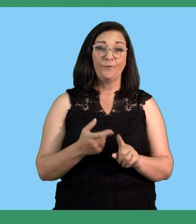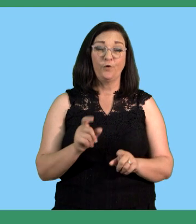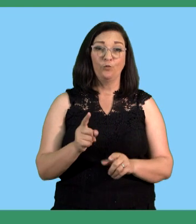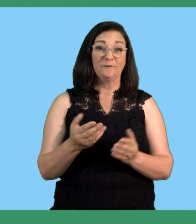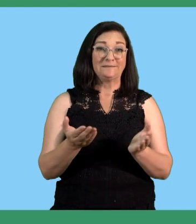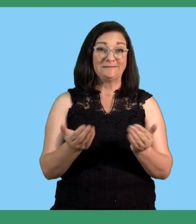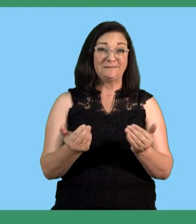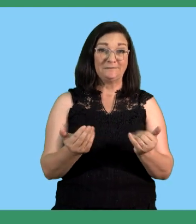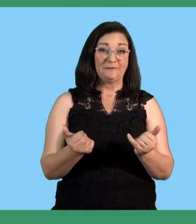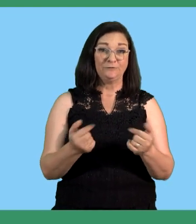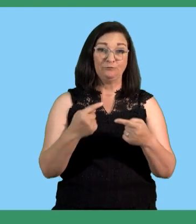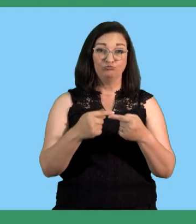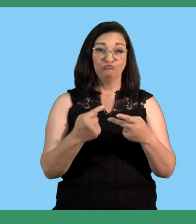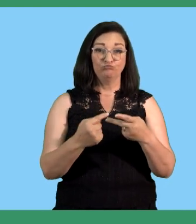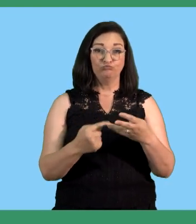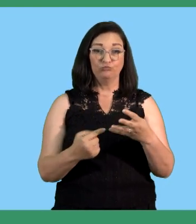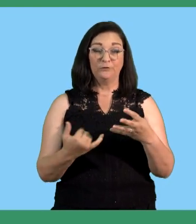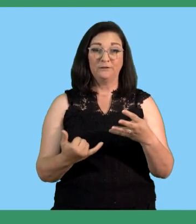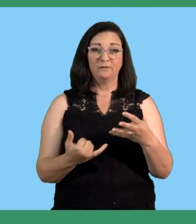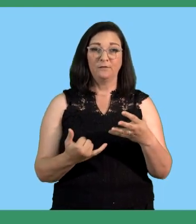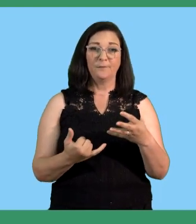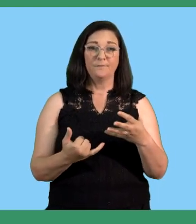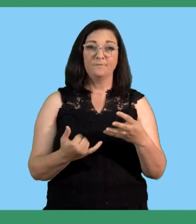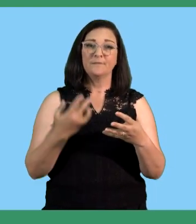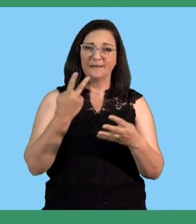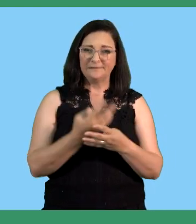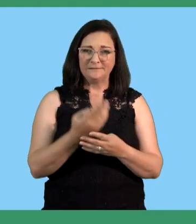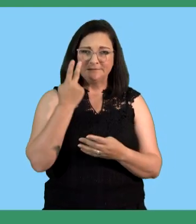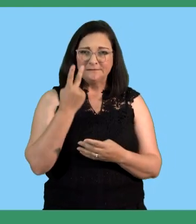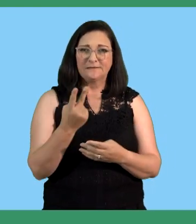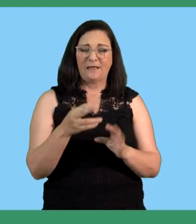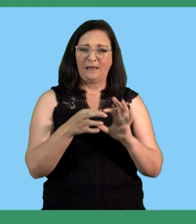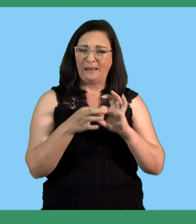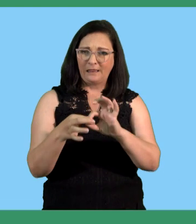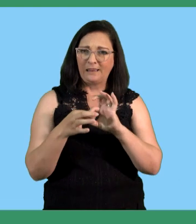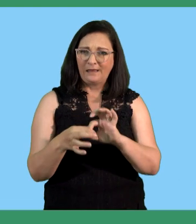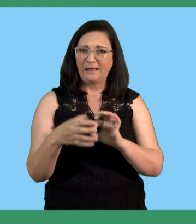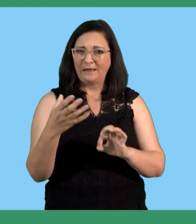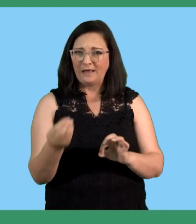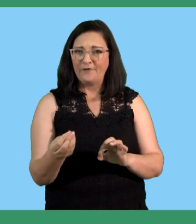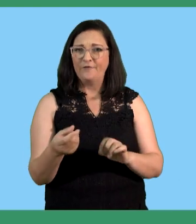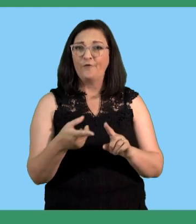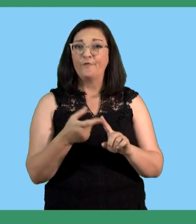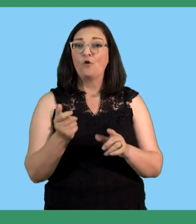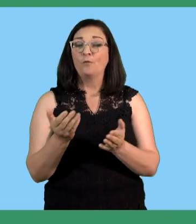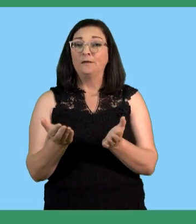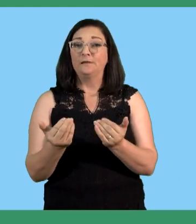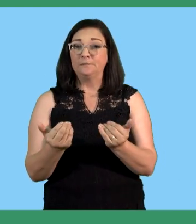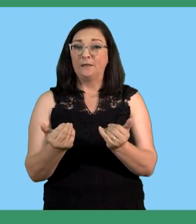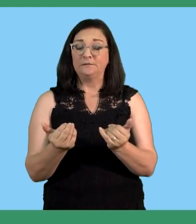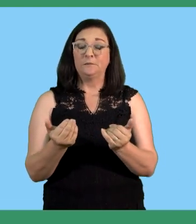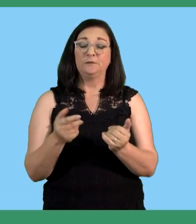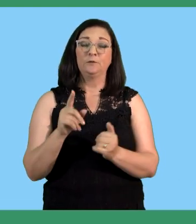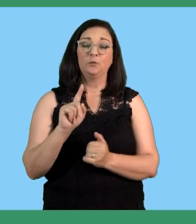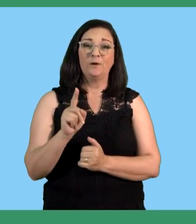these expectations, these are the expectations, we now need to find the link. Is there a link between the expectations that